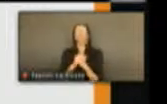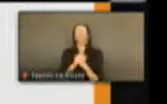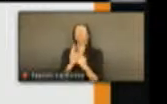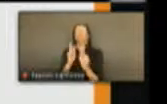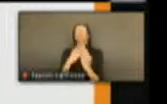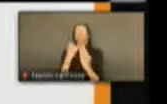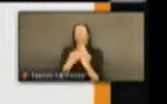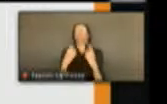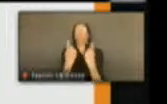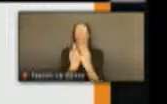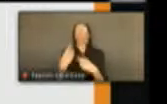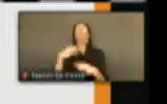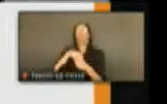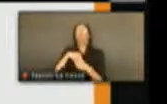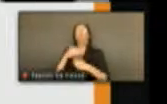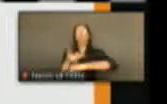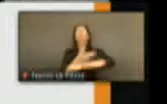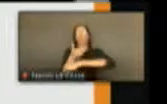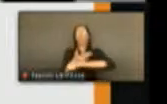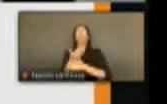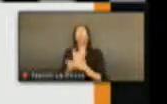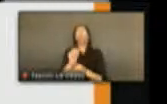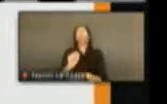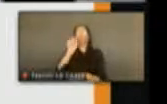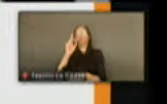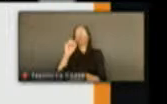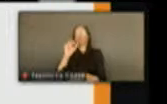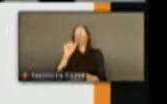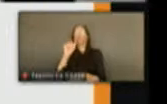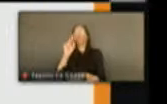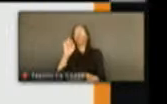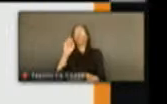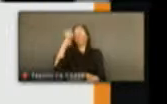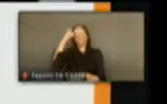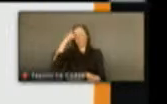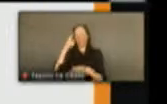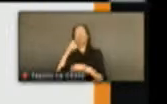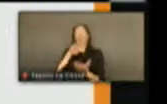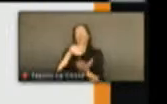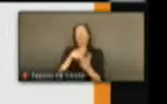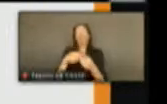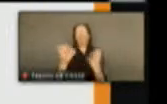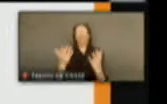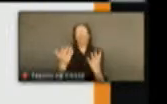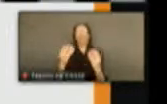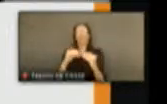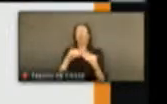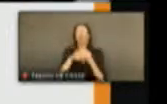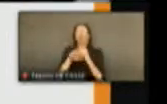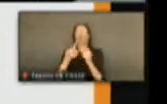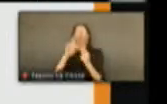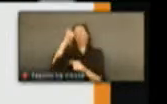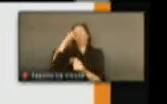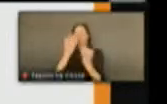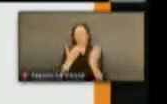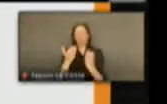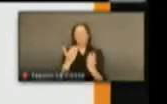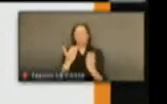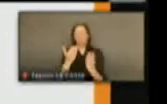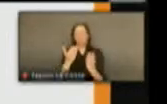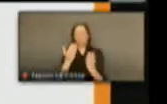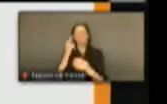new North Dade Government Center to provide more access to government services to residents in the north section of the